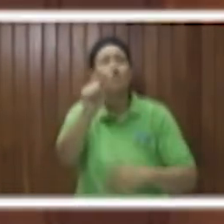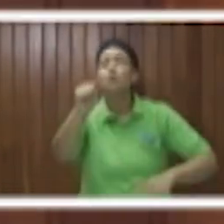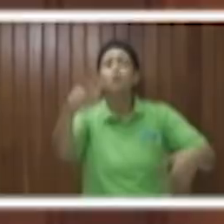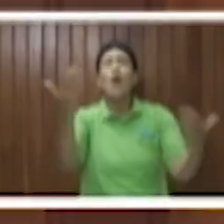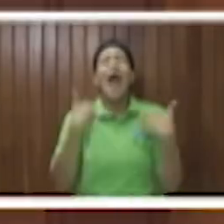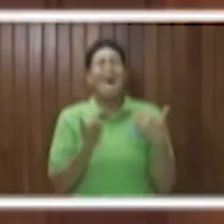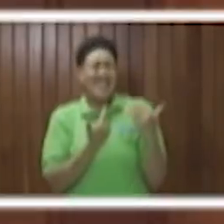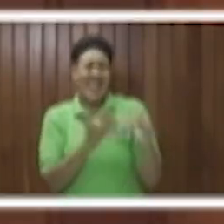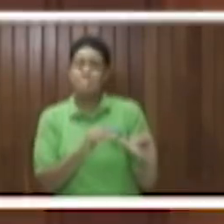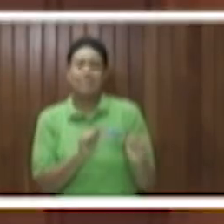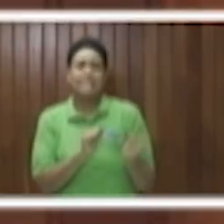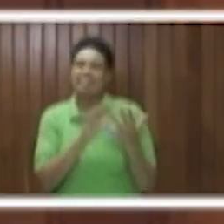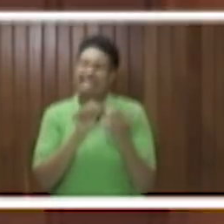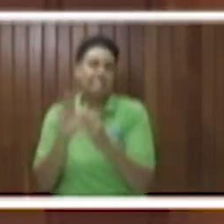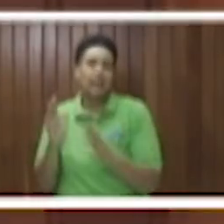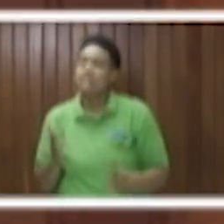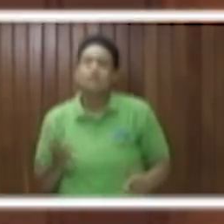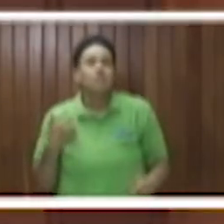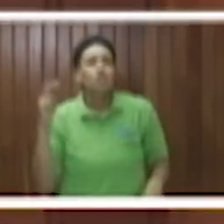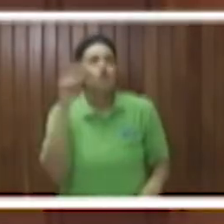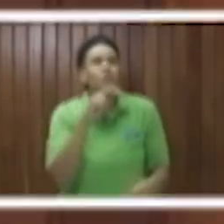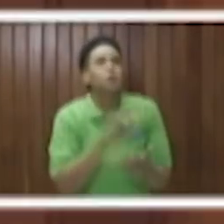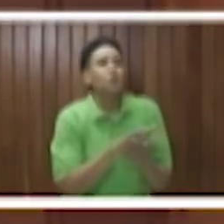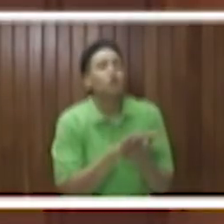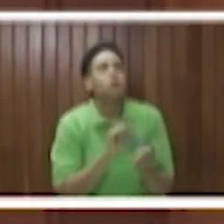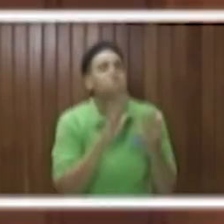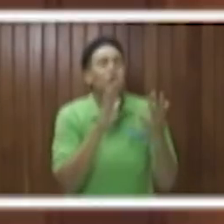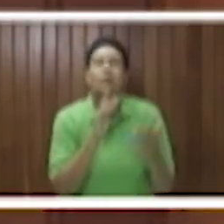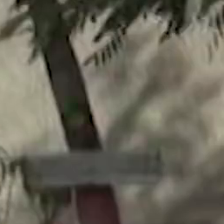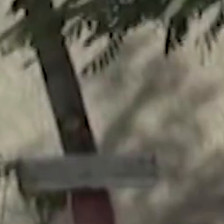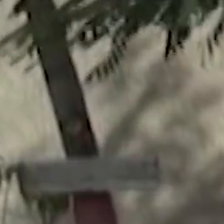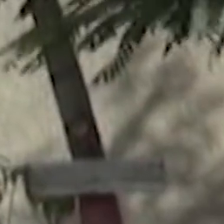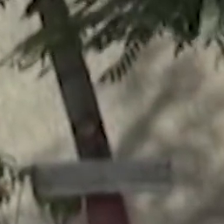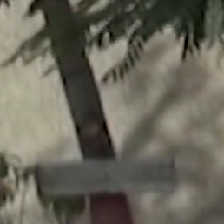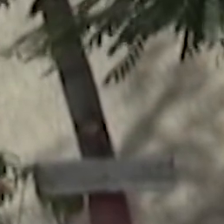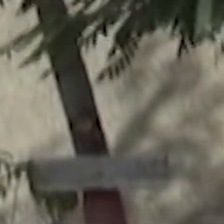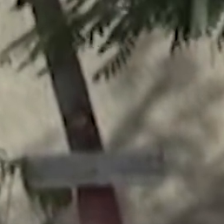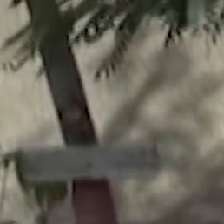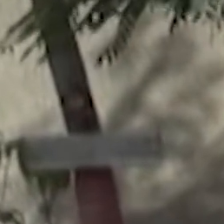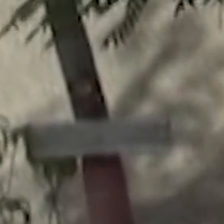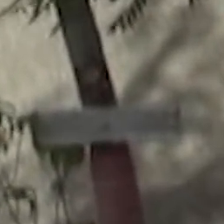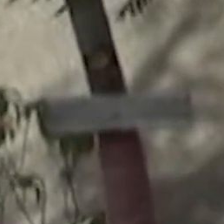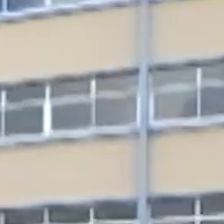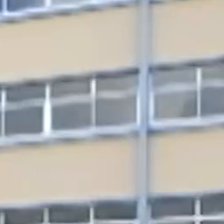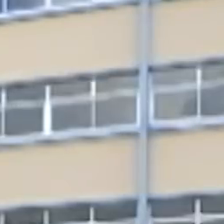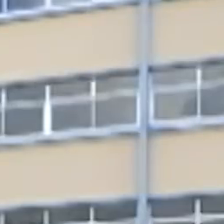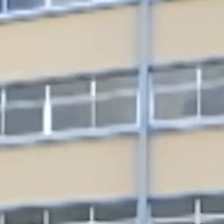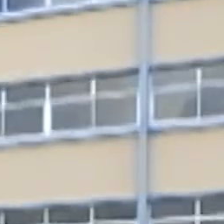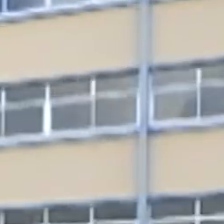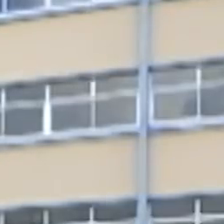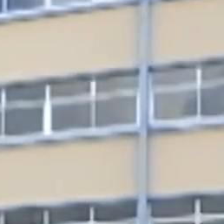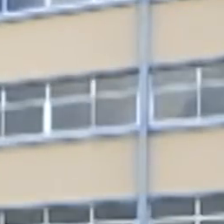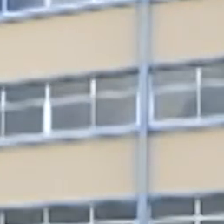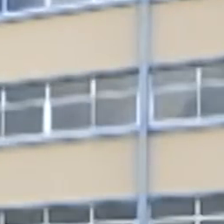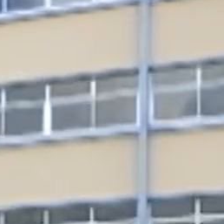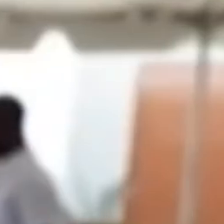limited face-to-face or in-person engagements. Dr. Kassan Troop is acting chief education officer. The ministry is